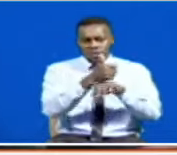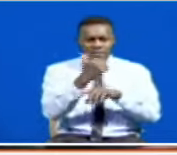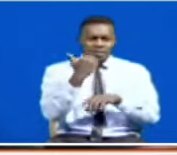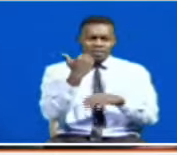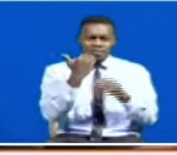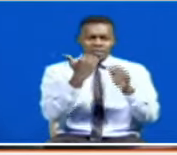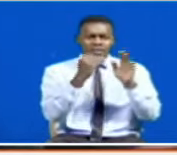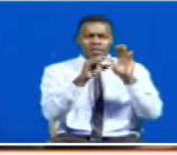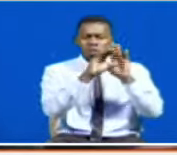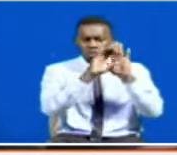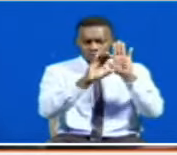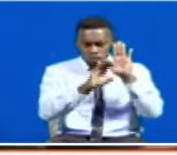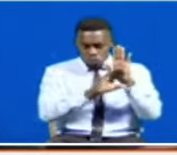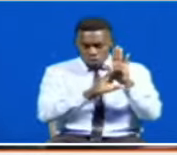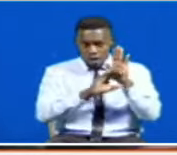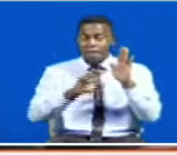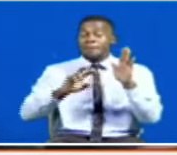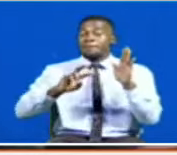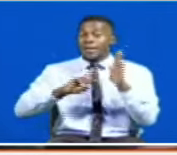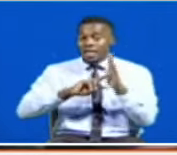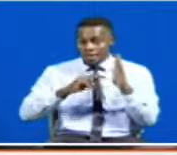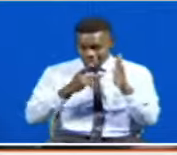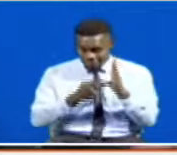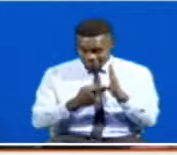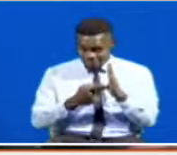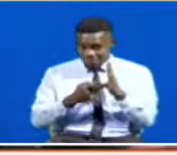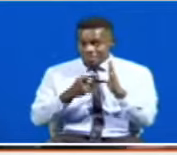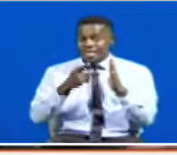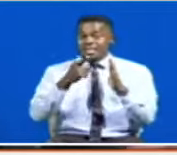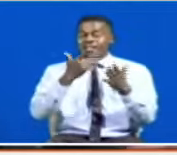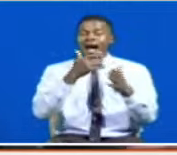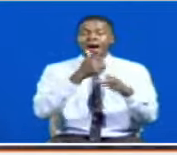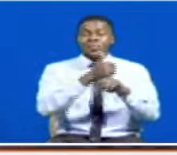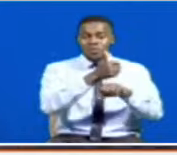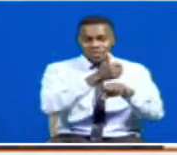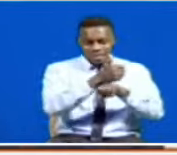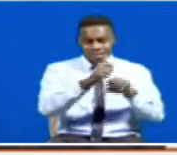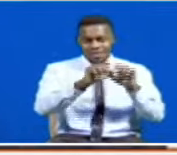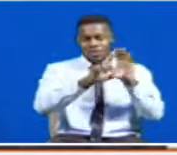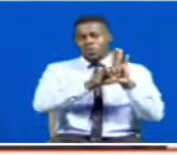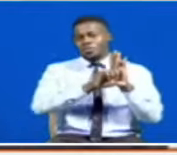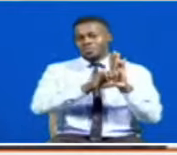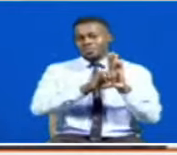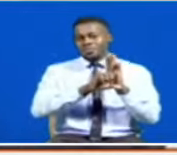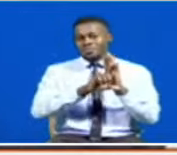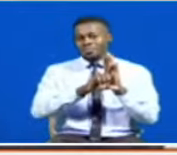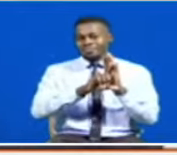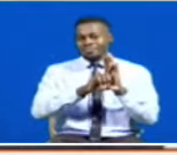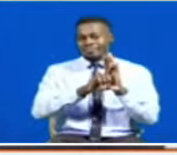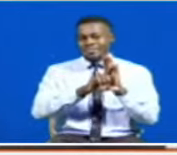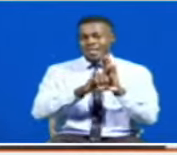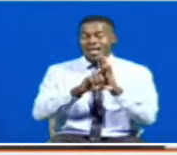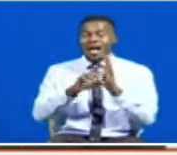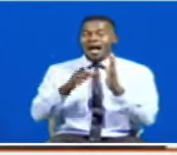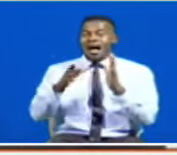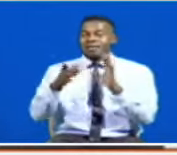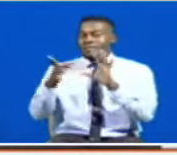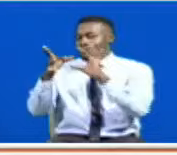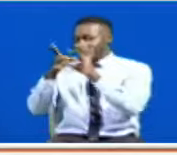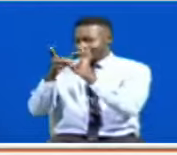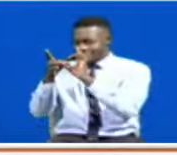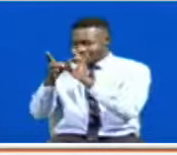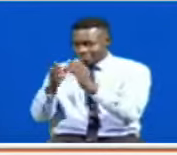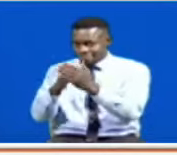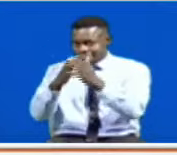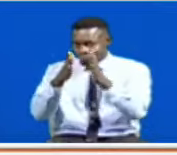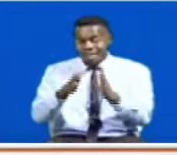constitution. It is also an assault to the rule of law. Tayari kiongozi wa upinzani Raila Odinga amekashifu